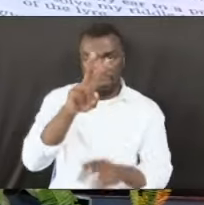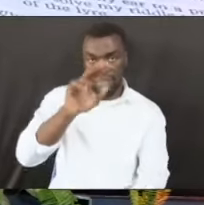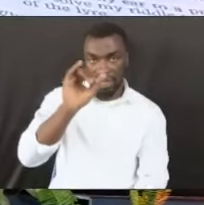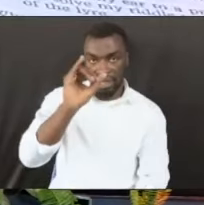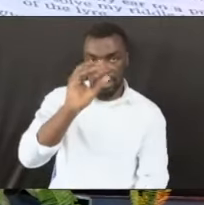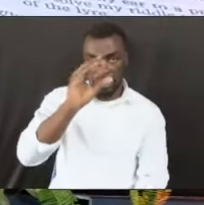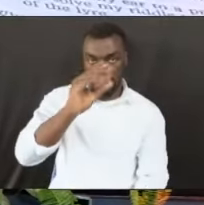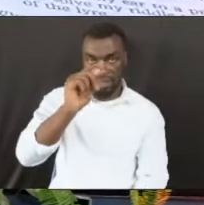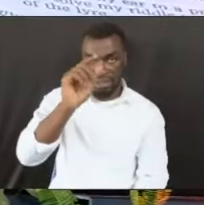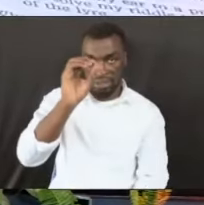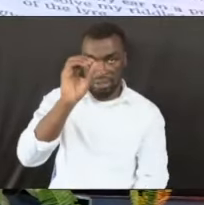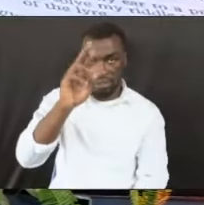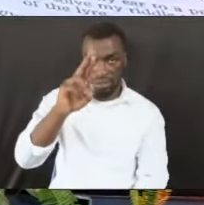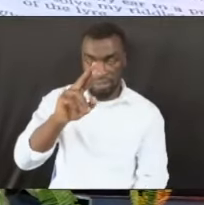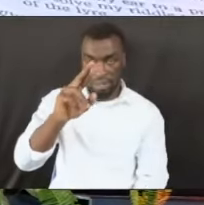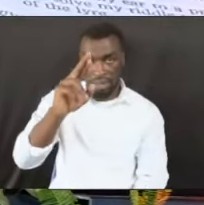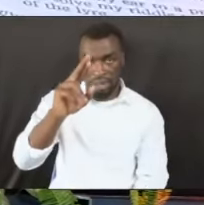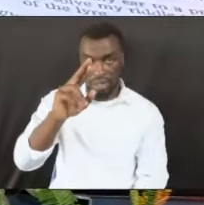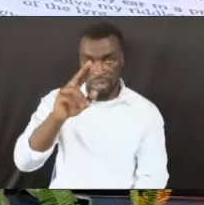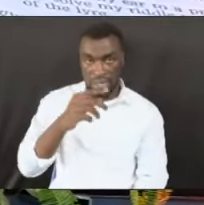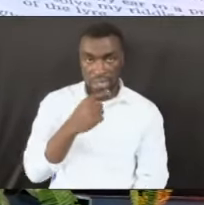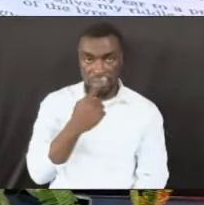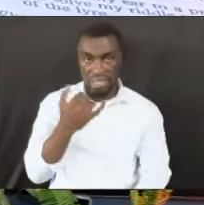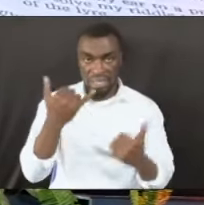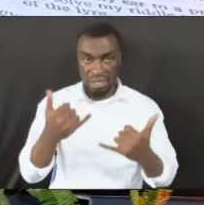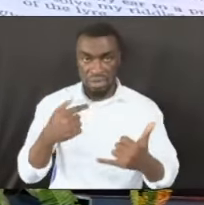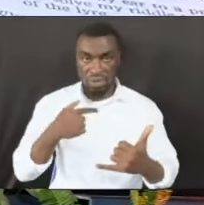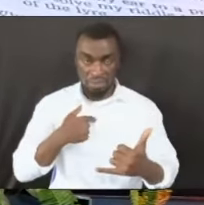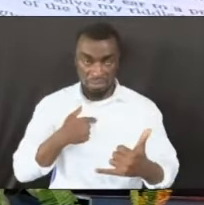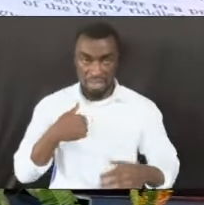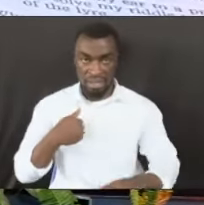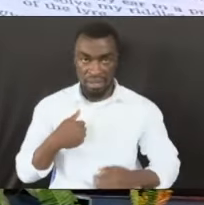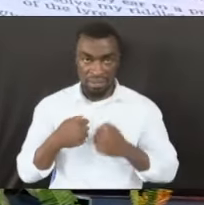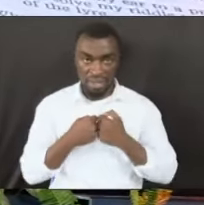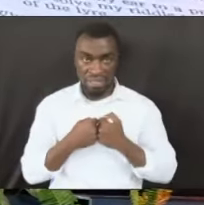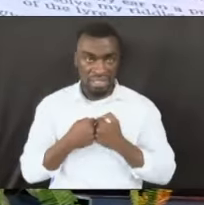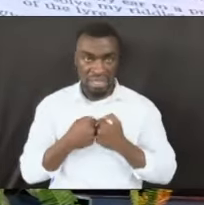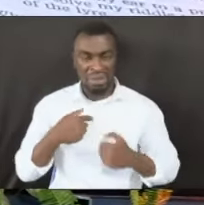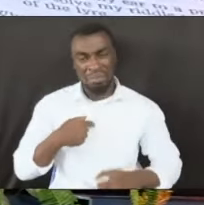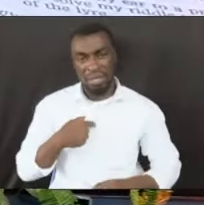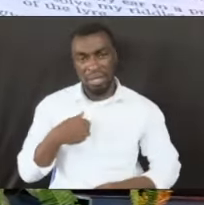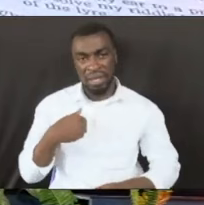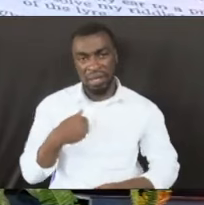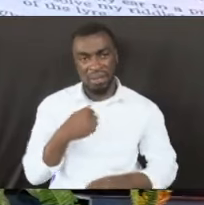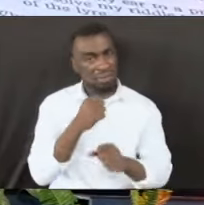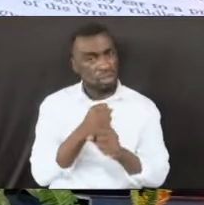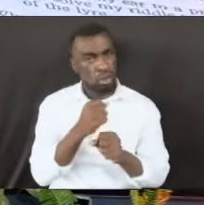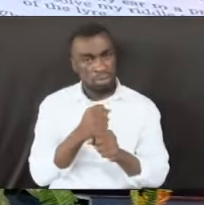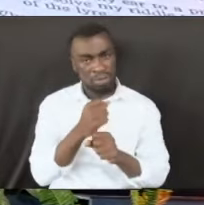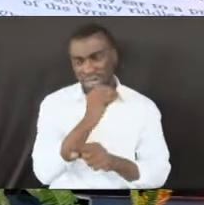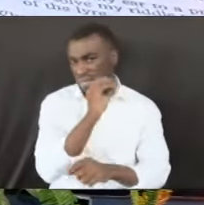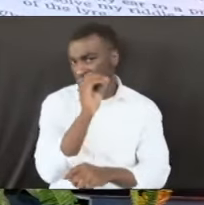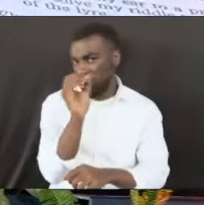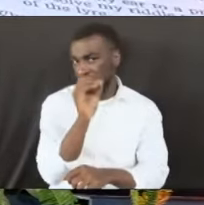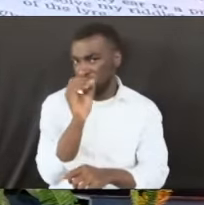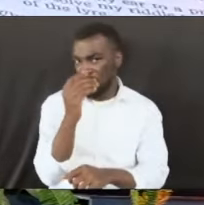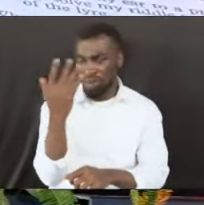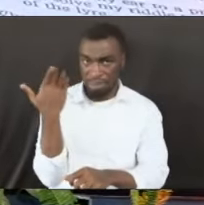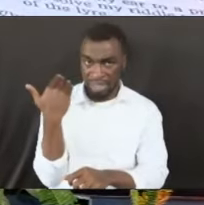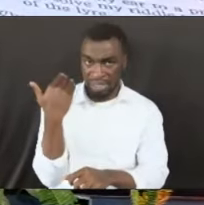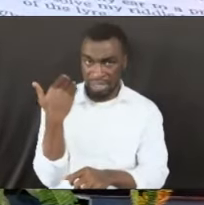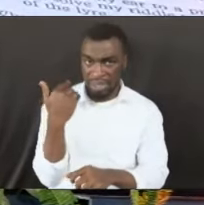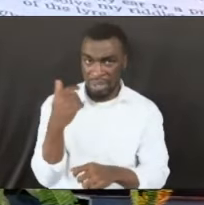have a challenge now. I've been jobless, but now in this camp meeting as we